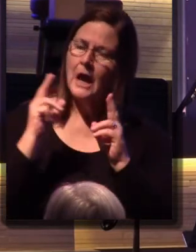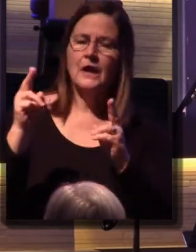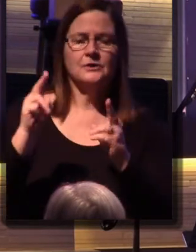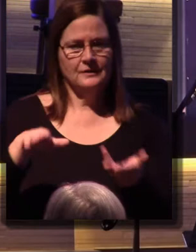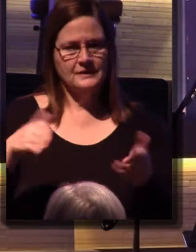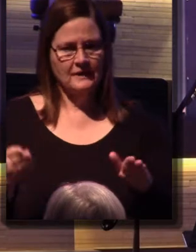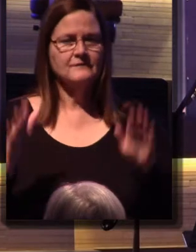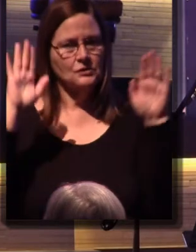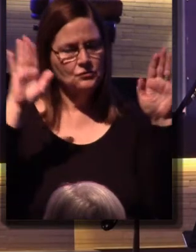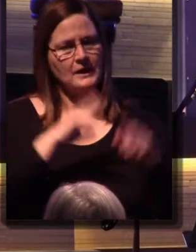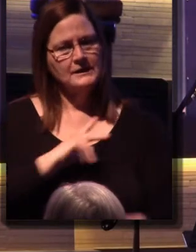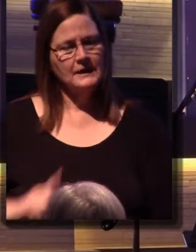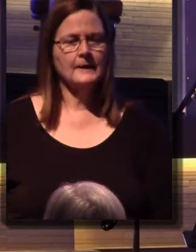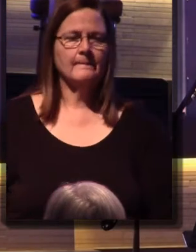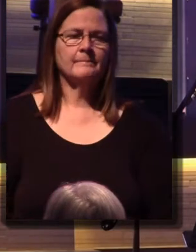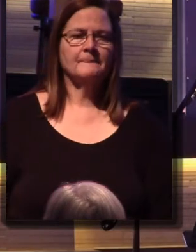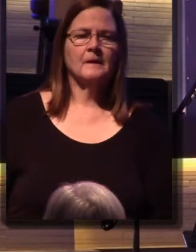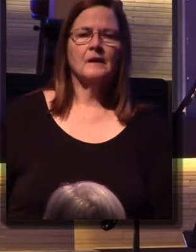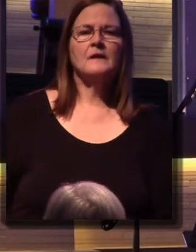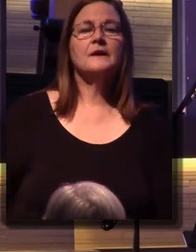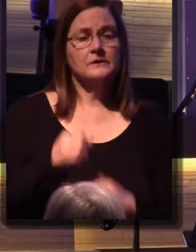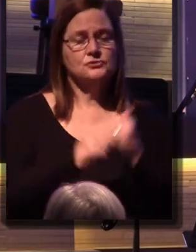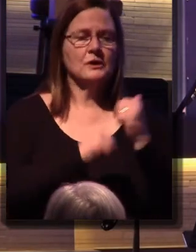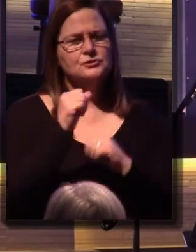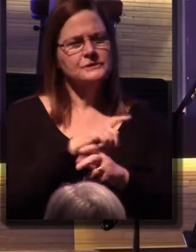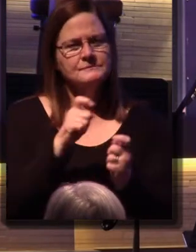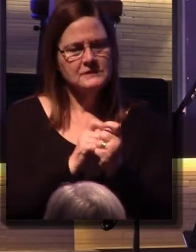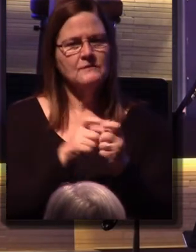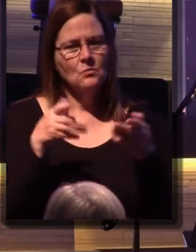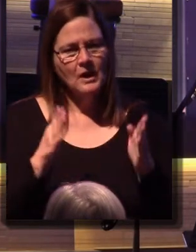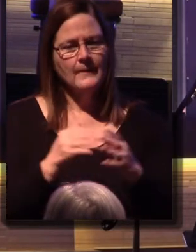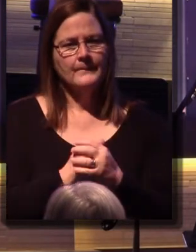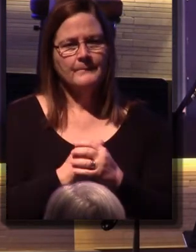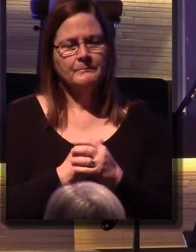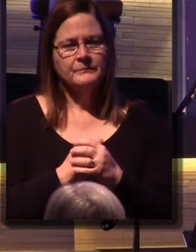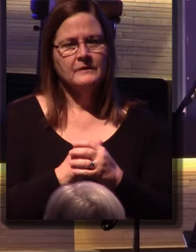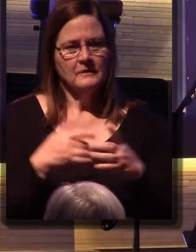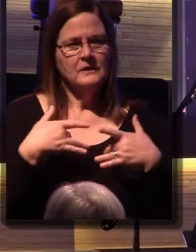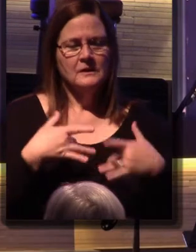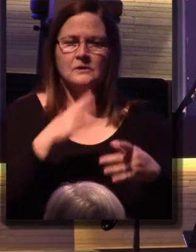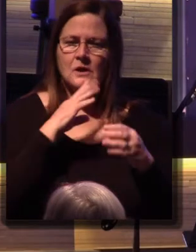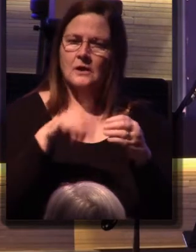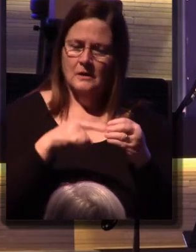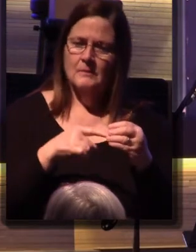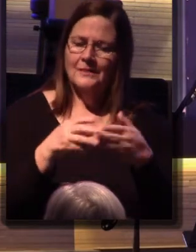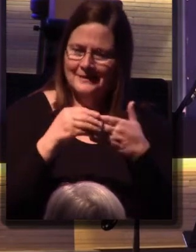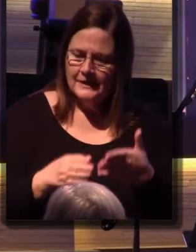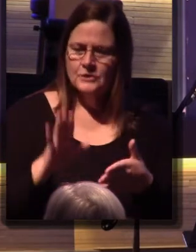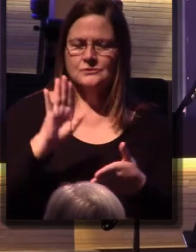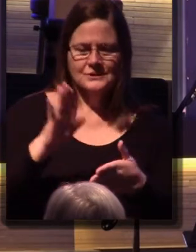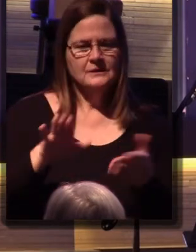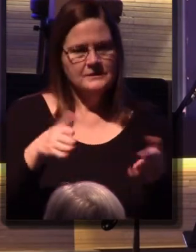of the death of a great king or a great leader, a great military leader. And they are structured a certain way, and they usually talk